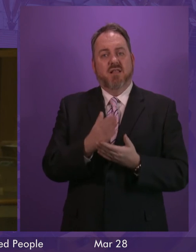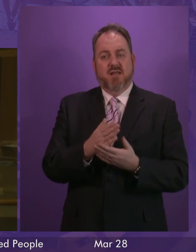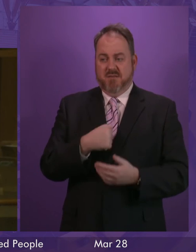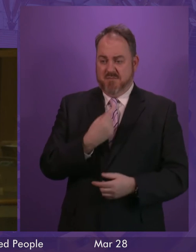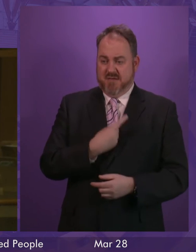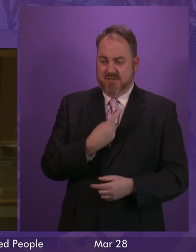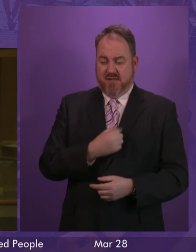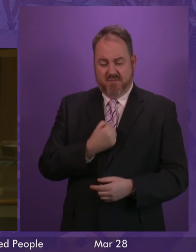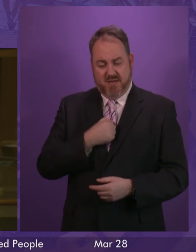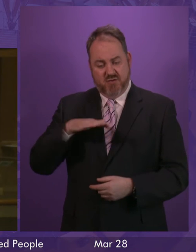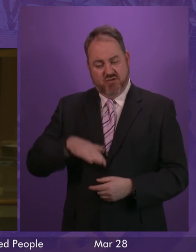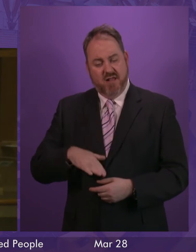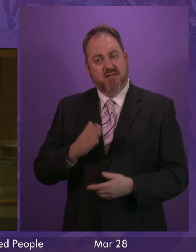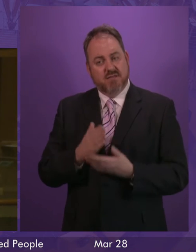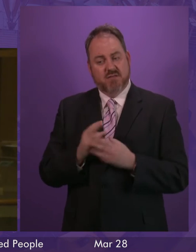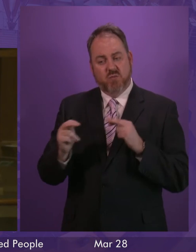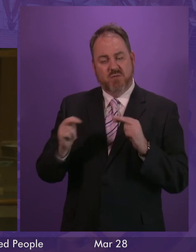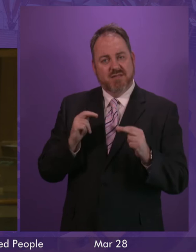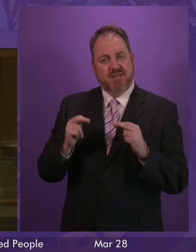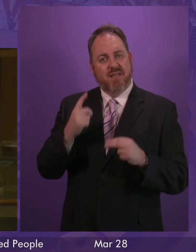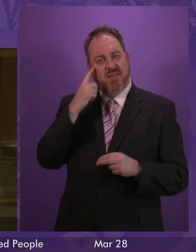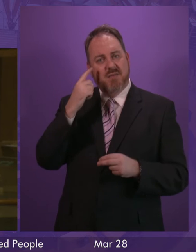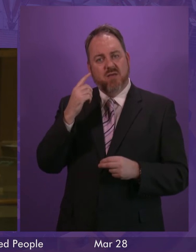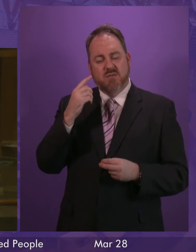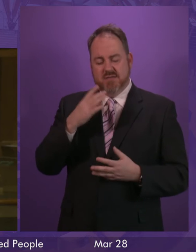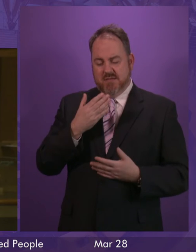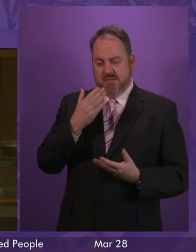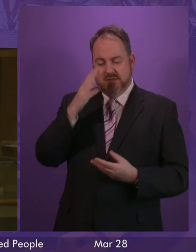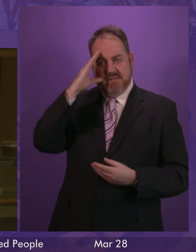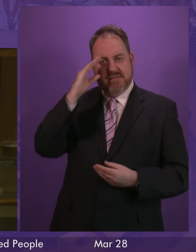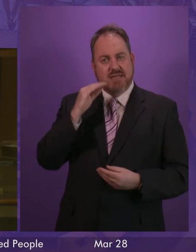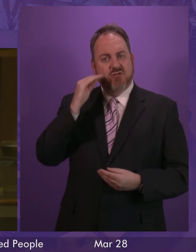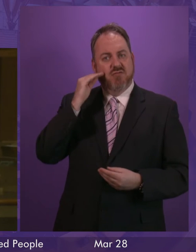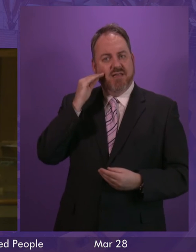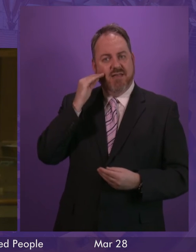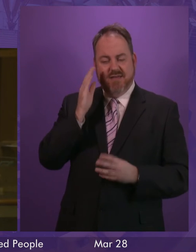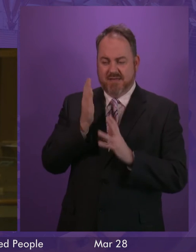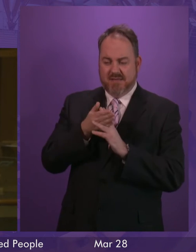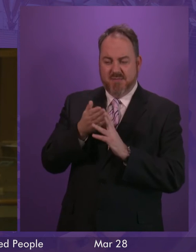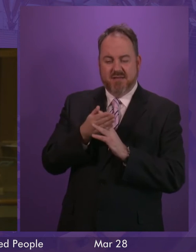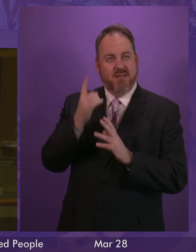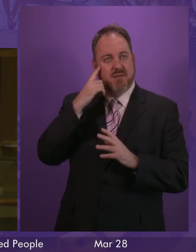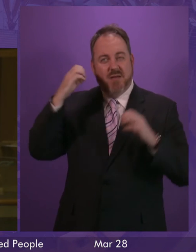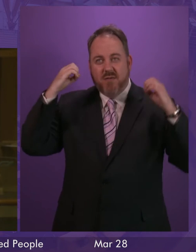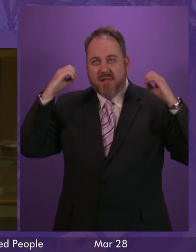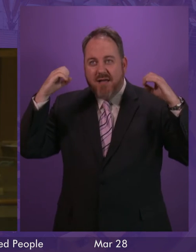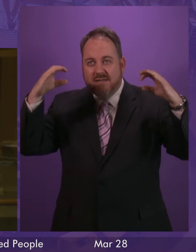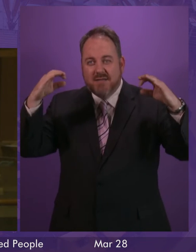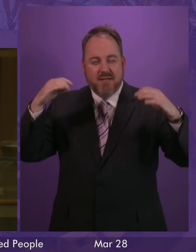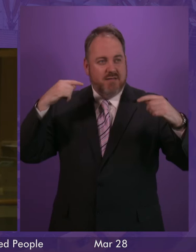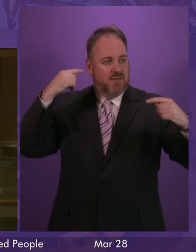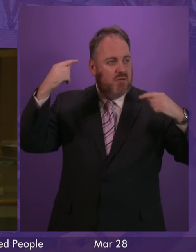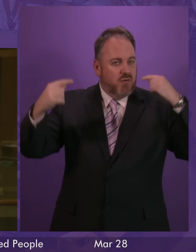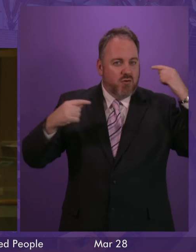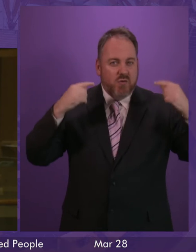parent of an autistic child, I think we also need to think about sensory accessibility as well. When we think about the lighting, about the ambient noise,